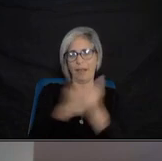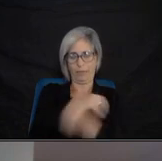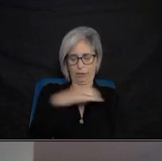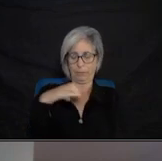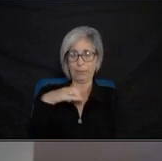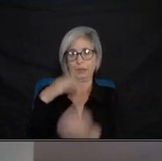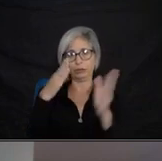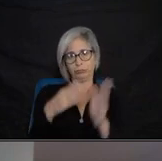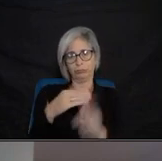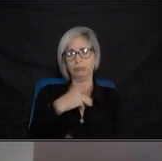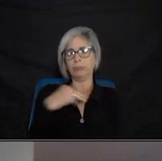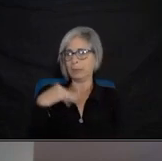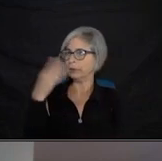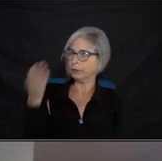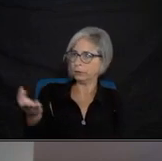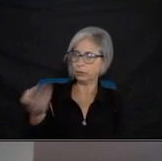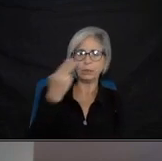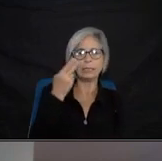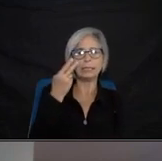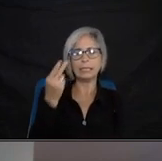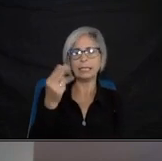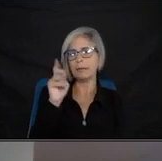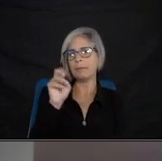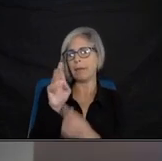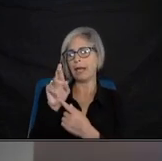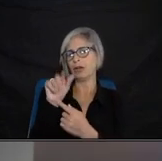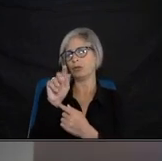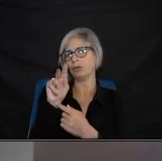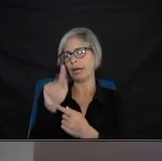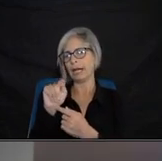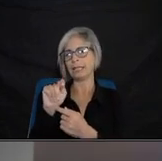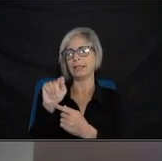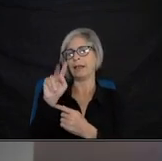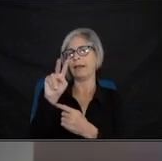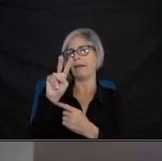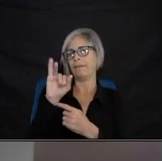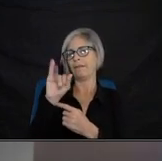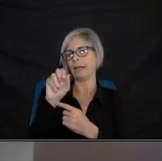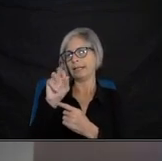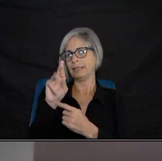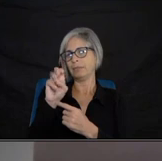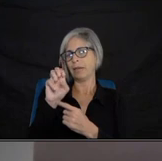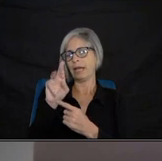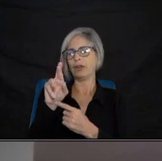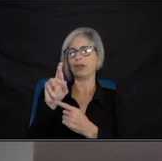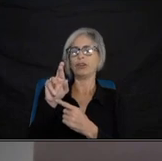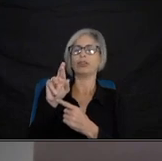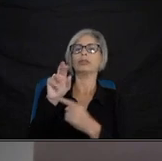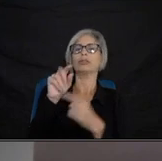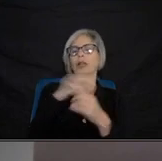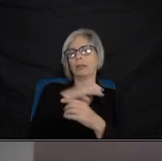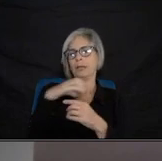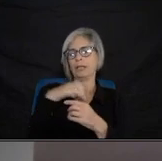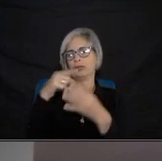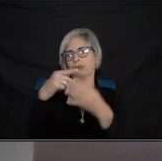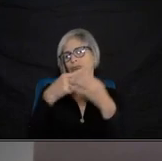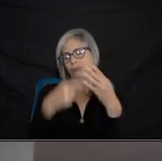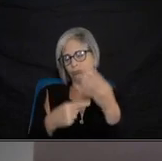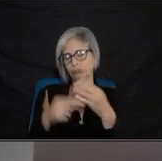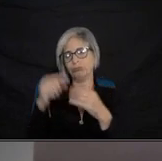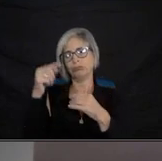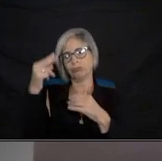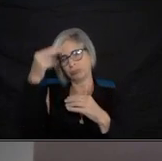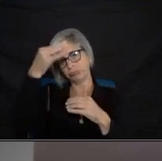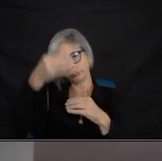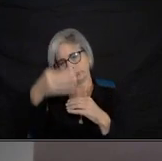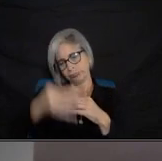members. As you can see, you got the Mayor Grant, Vice Mayor Pensurga, Commissioner Katz, Commissioner Hay, and Commissioner Romulus.